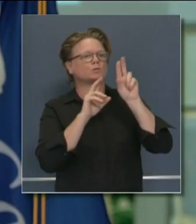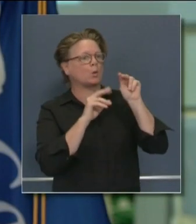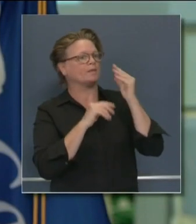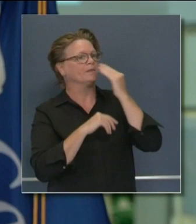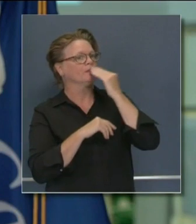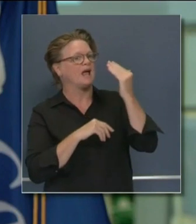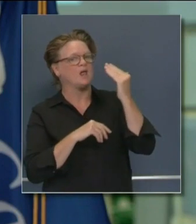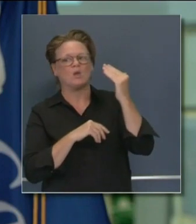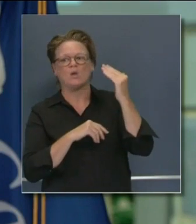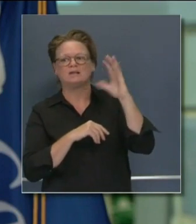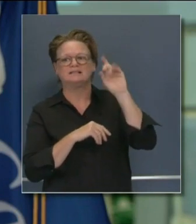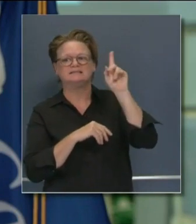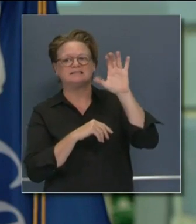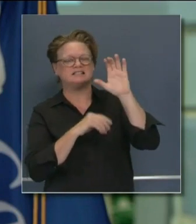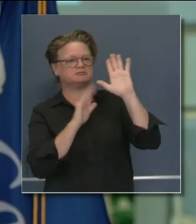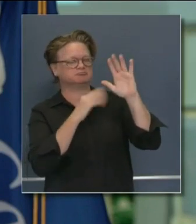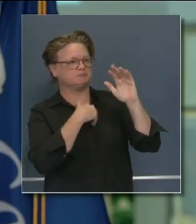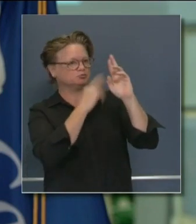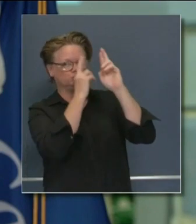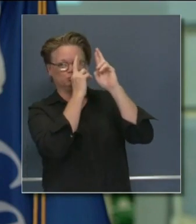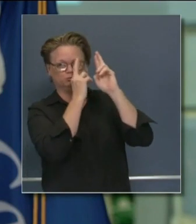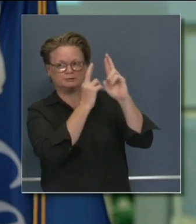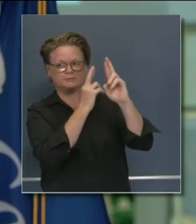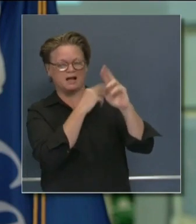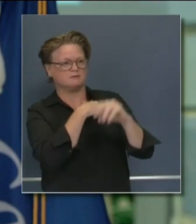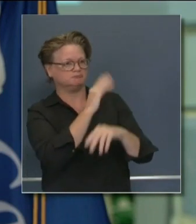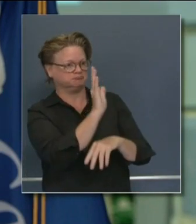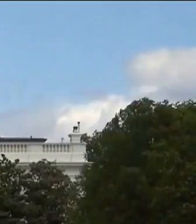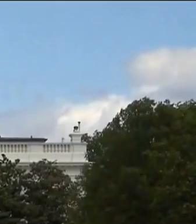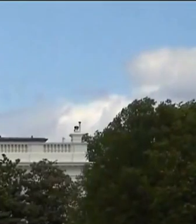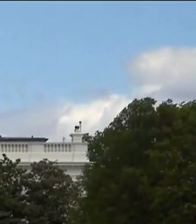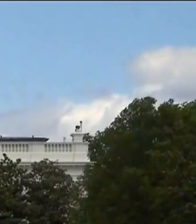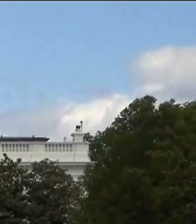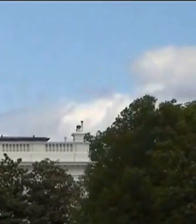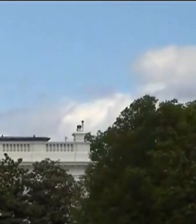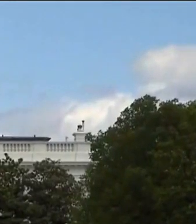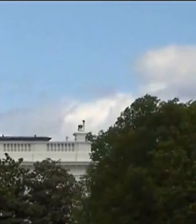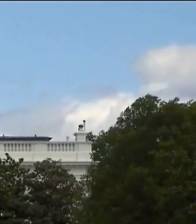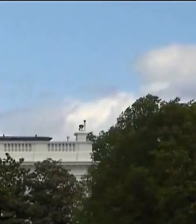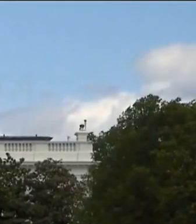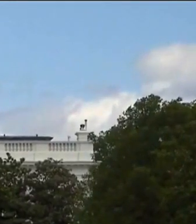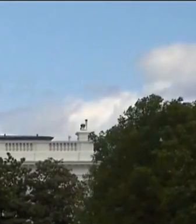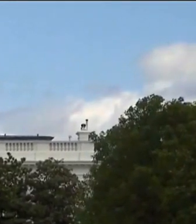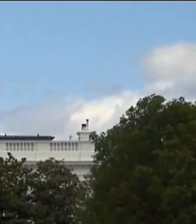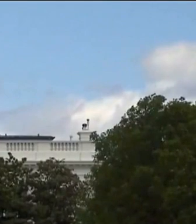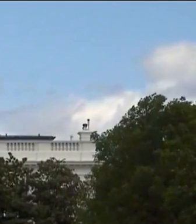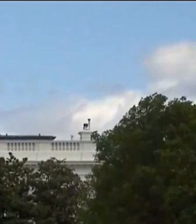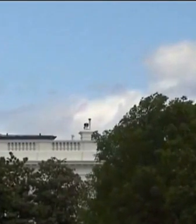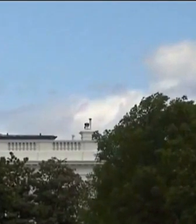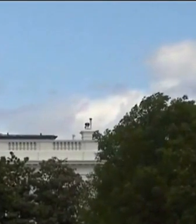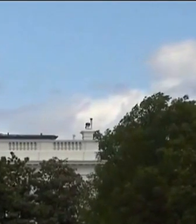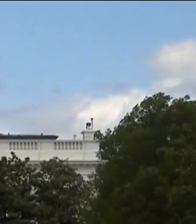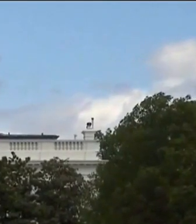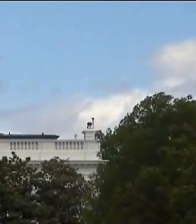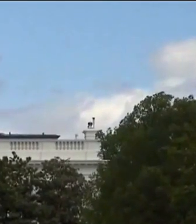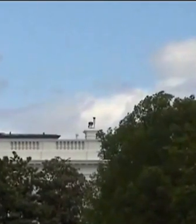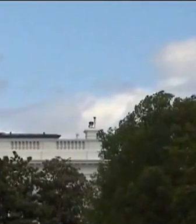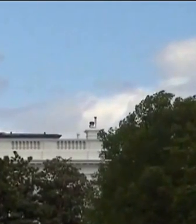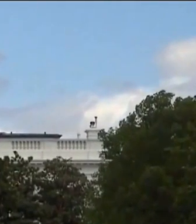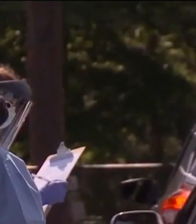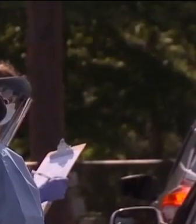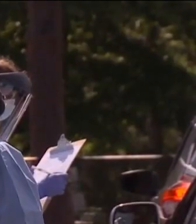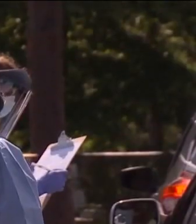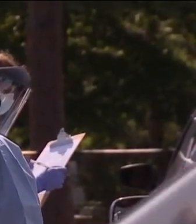policy guideline that we will embrace or adopt here in the state of California. Yeah, that was the governor, Gavin Newsom, speaking. Meanwhile, officials with the